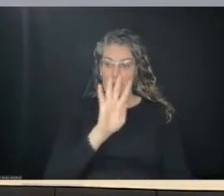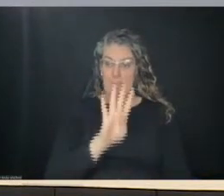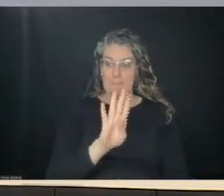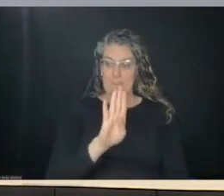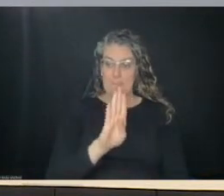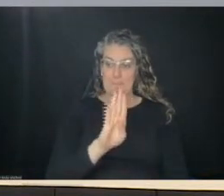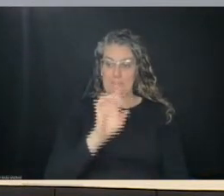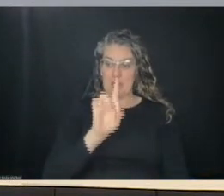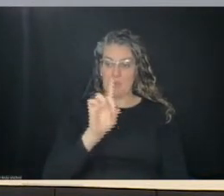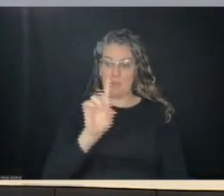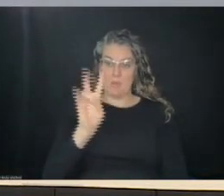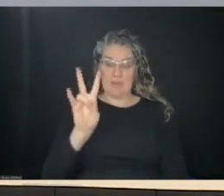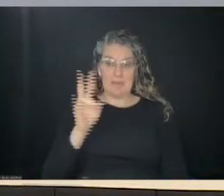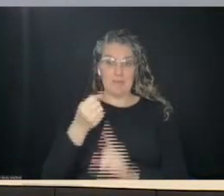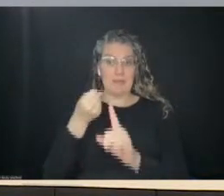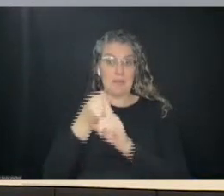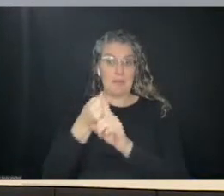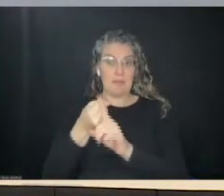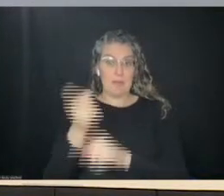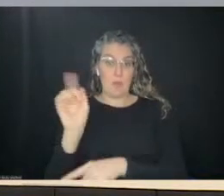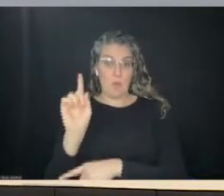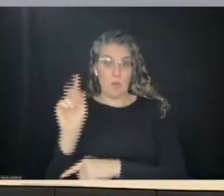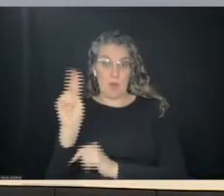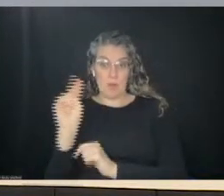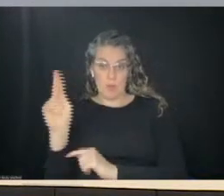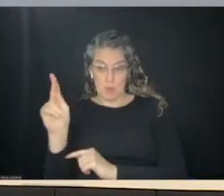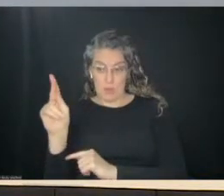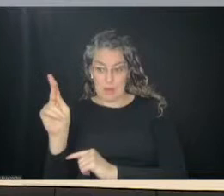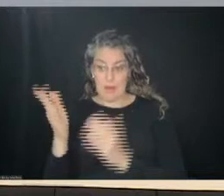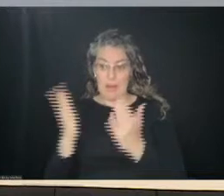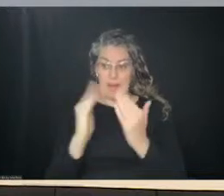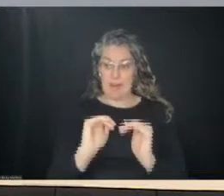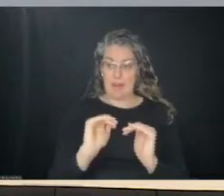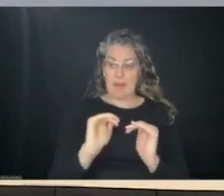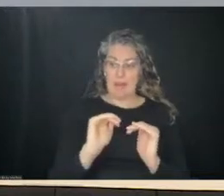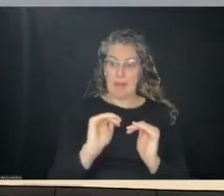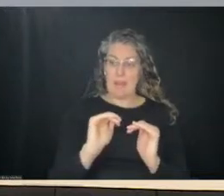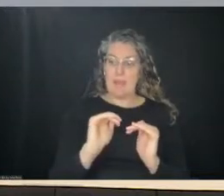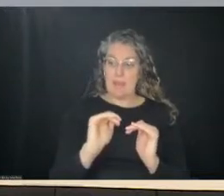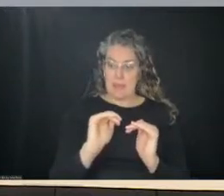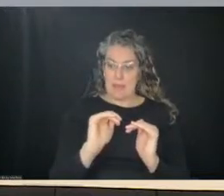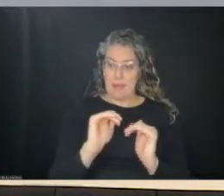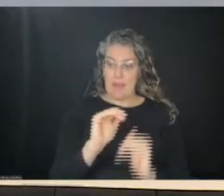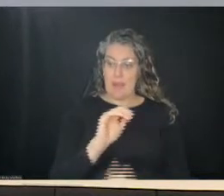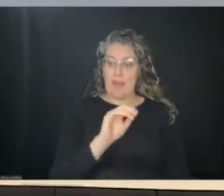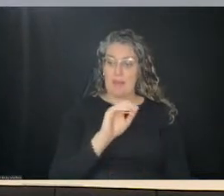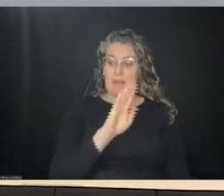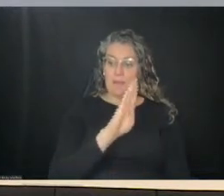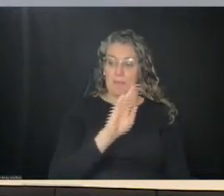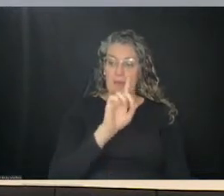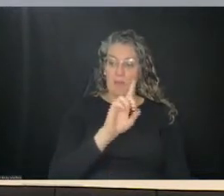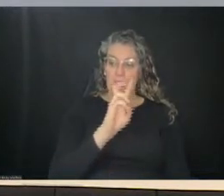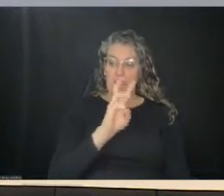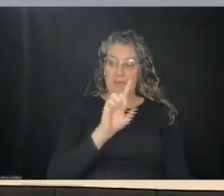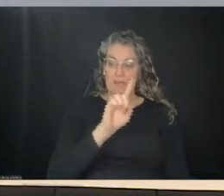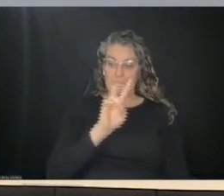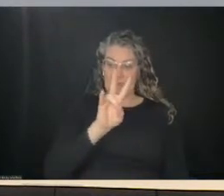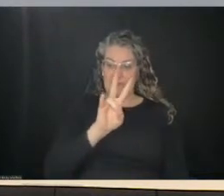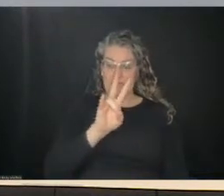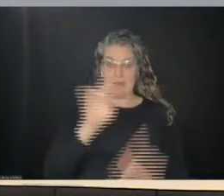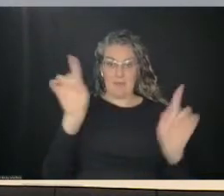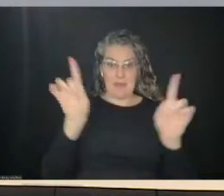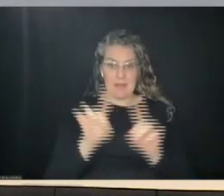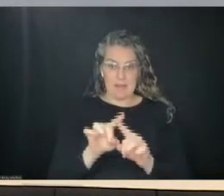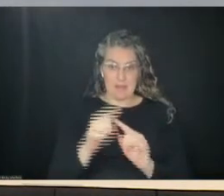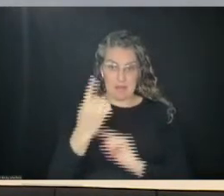in the United Kingdom, and 2 cases of the B1617, first identified in India. Also good news in Canada